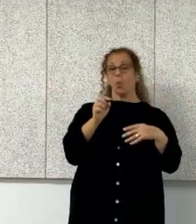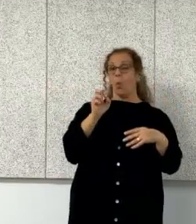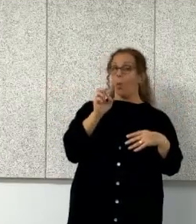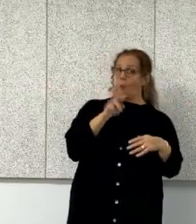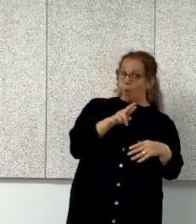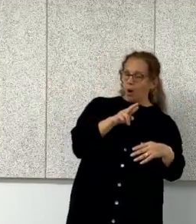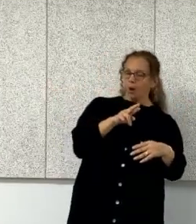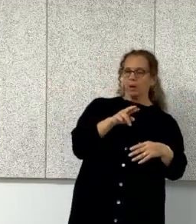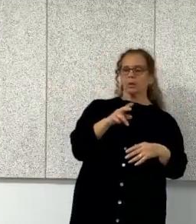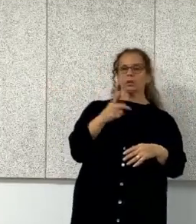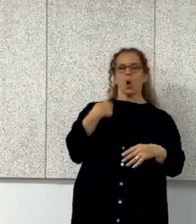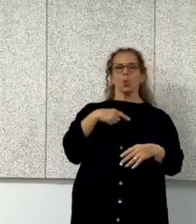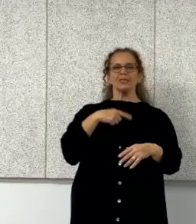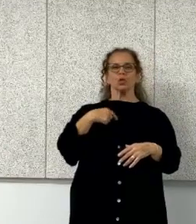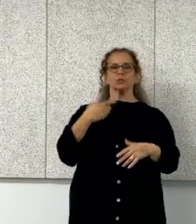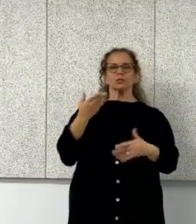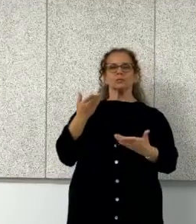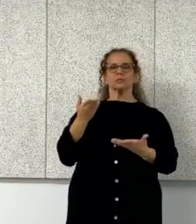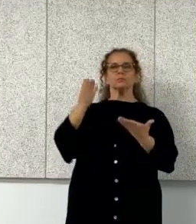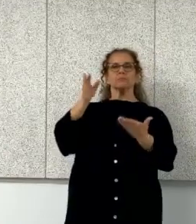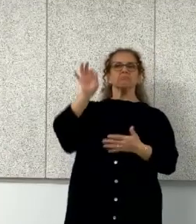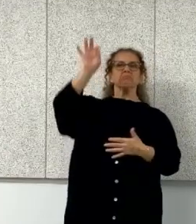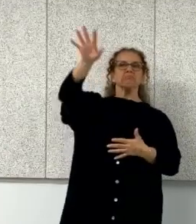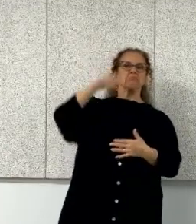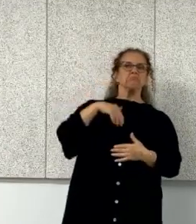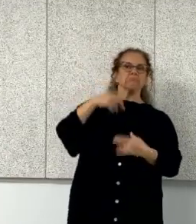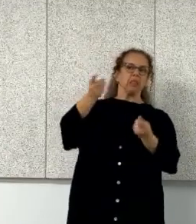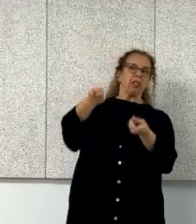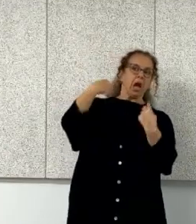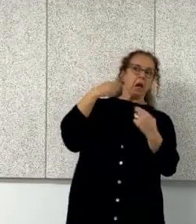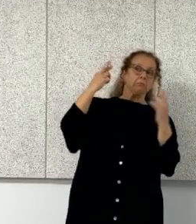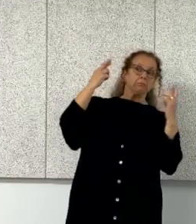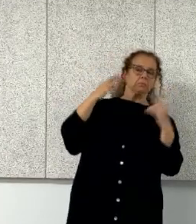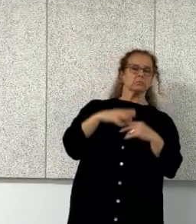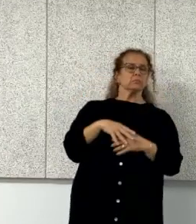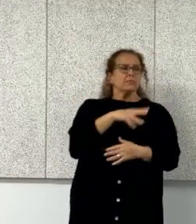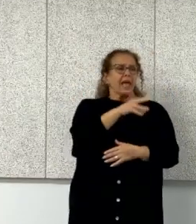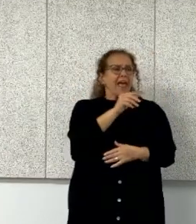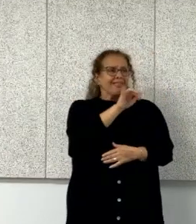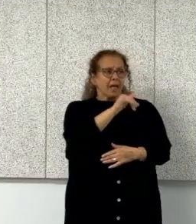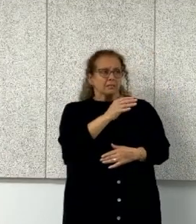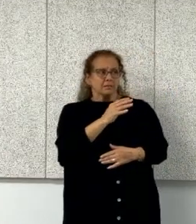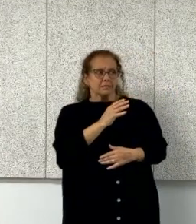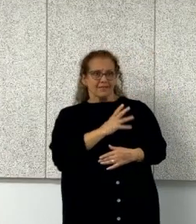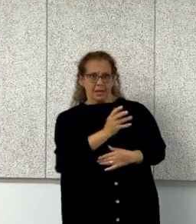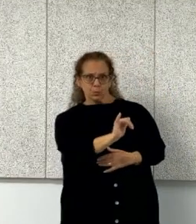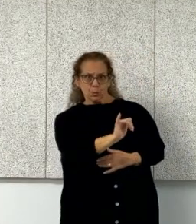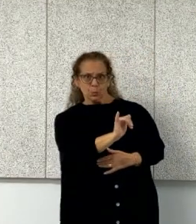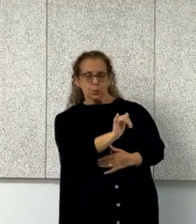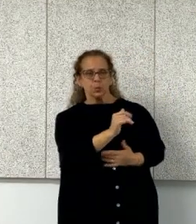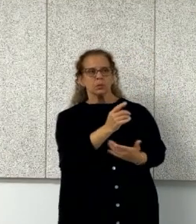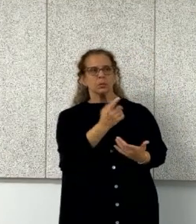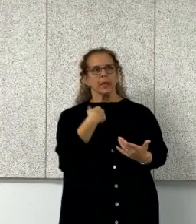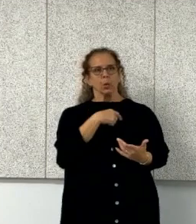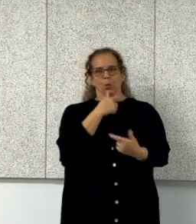just sort of like putting it out there and saying they'll come? Yeah, and that's not sacrilege either to say that we're interested in the conversations that are already happening